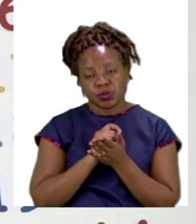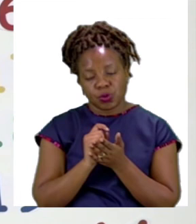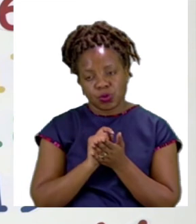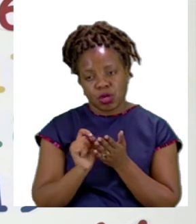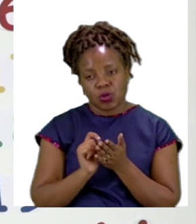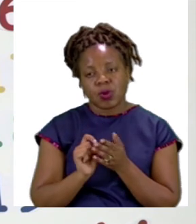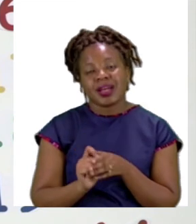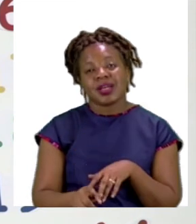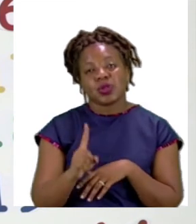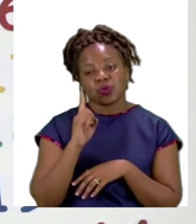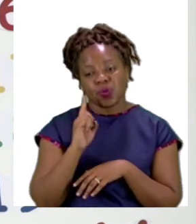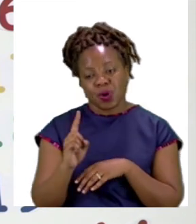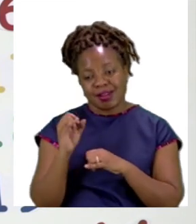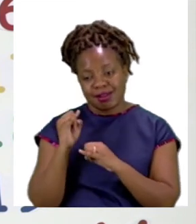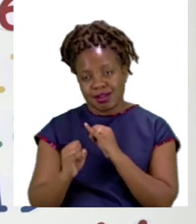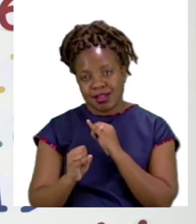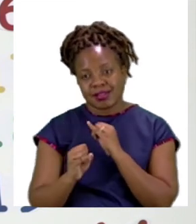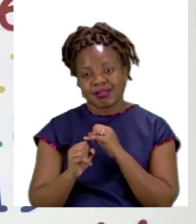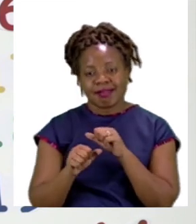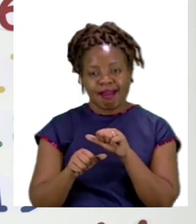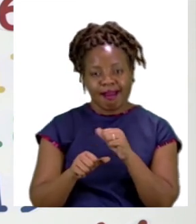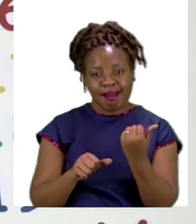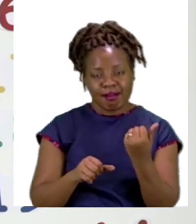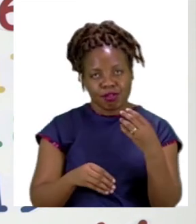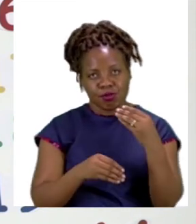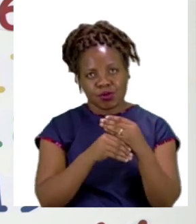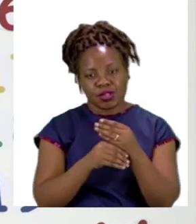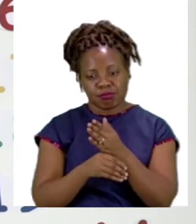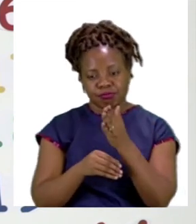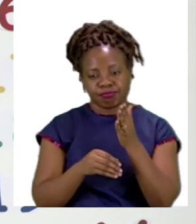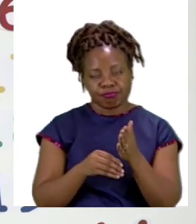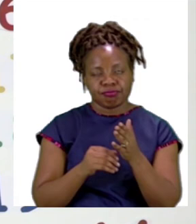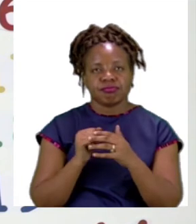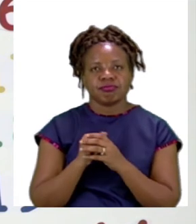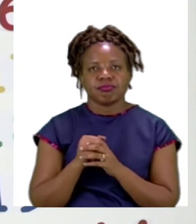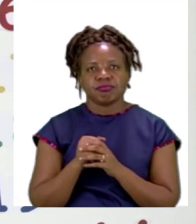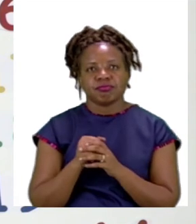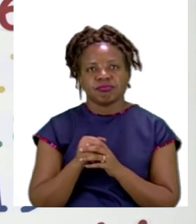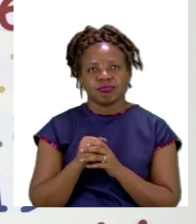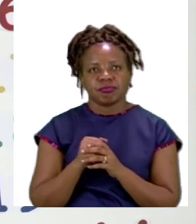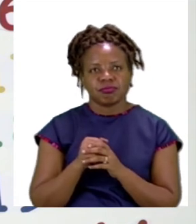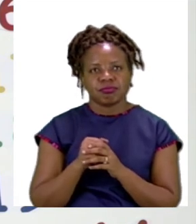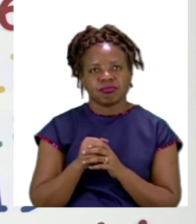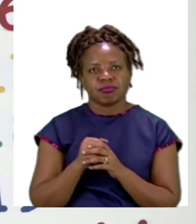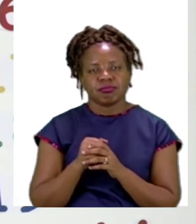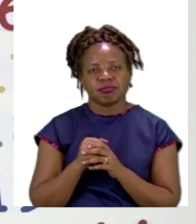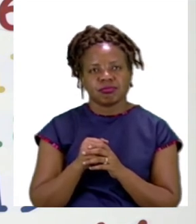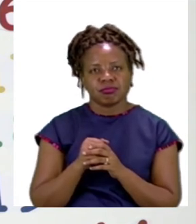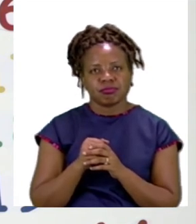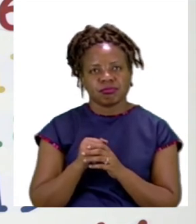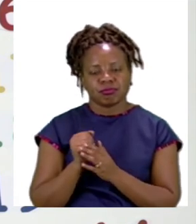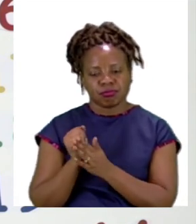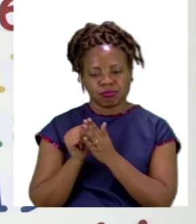the first digit so we can add 1. And then we move on to the next and to